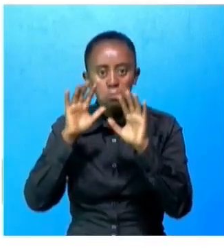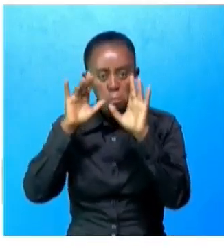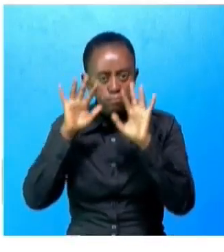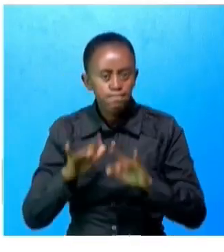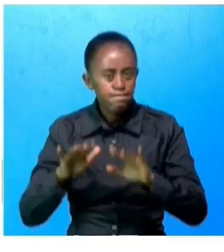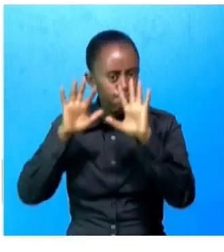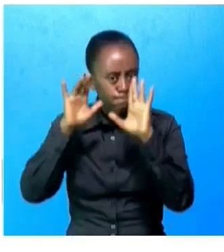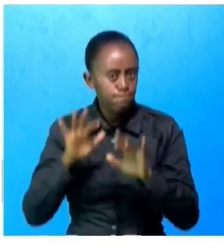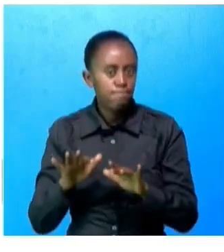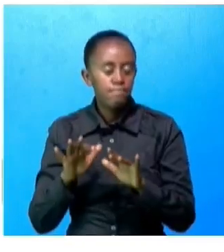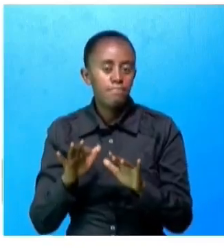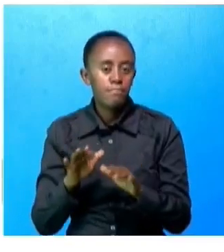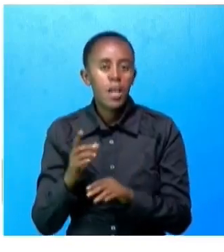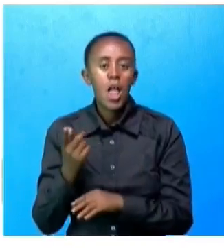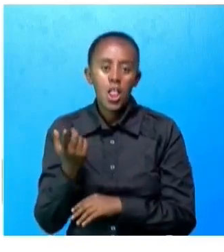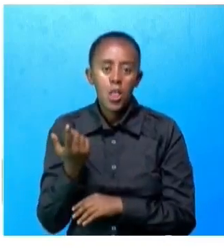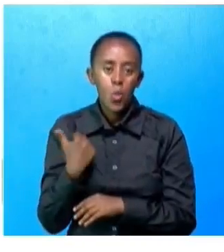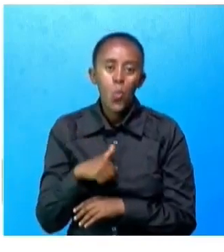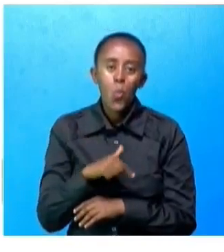we will